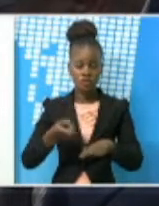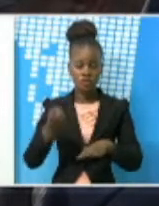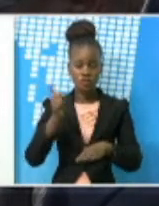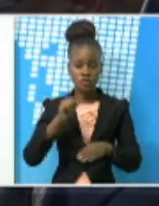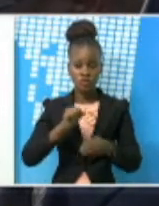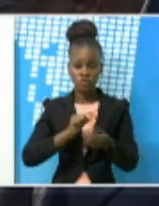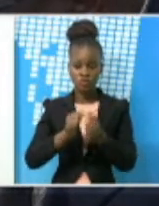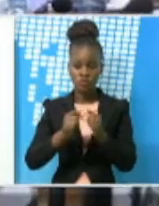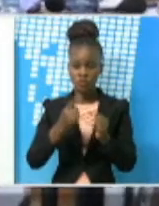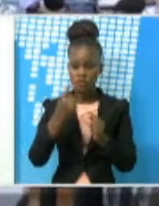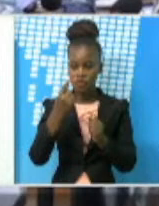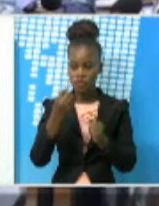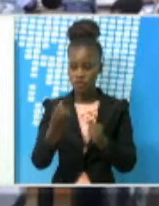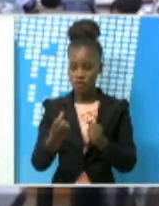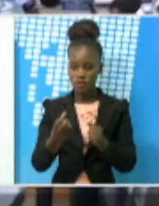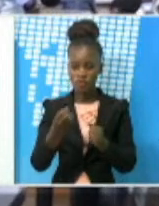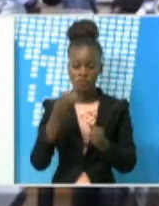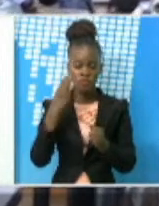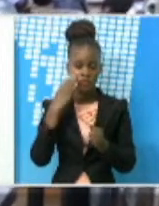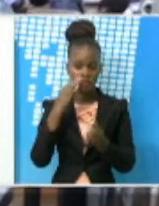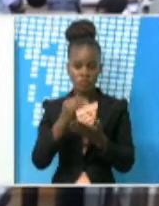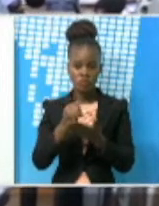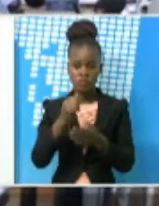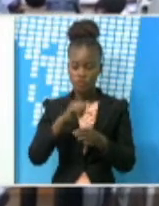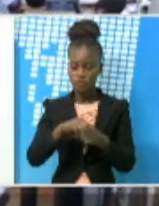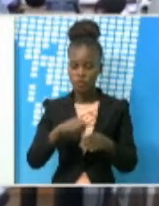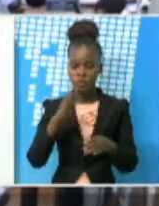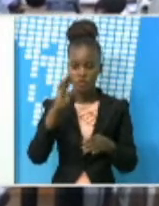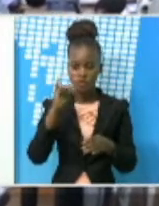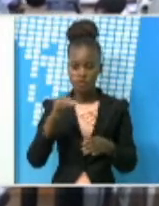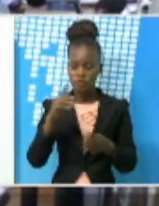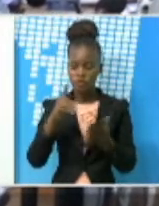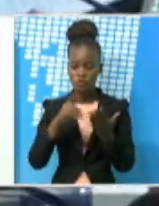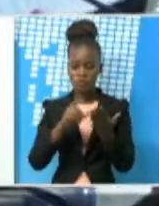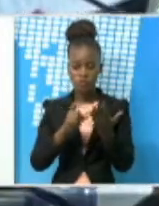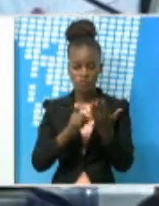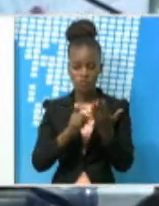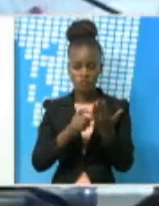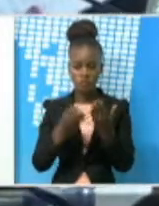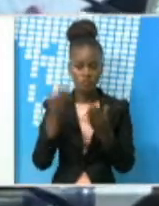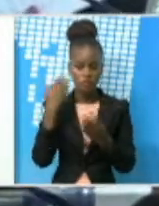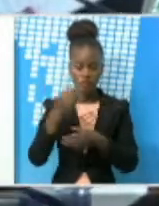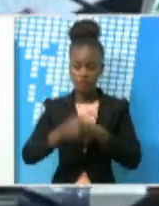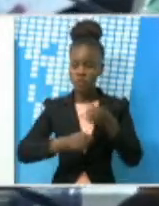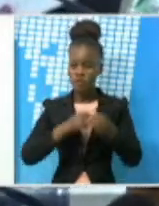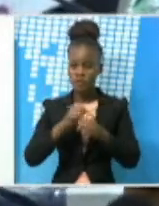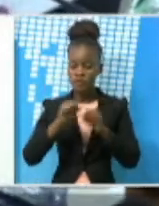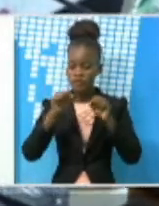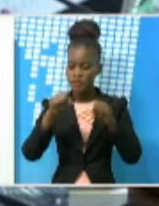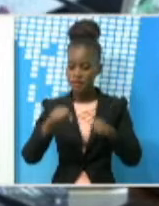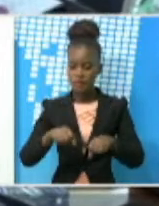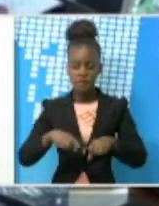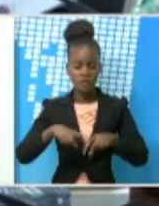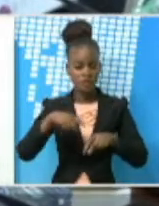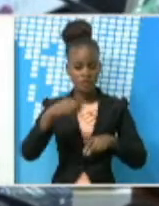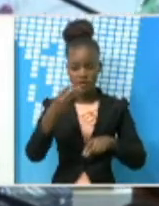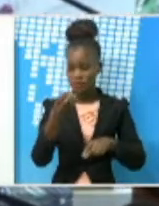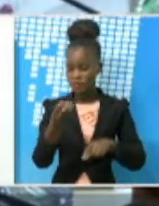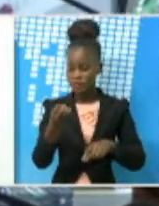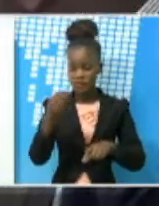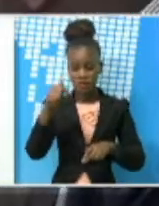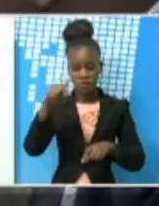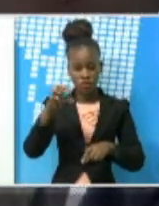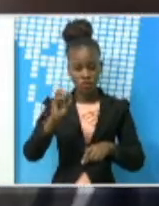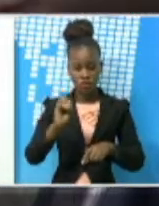generating 160 billion shillings in income by December of last year, but had actually managed to generate 67 billion